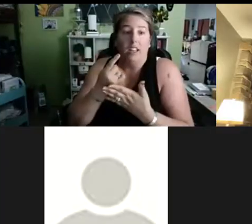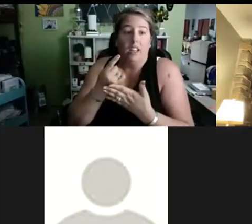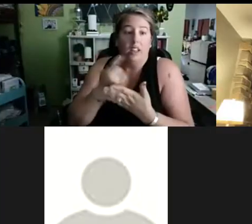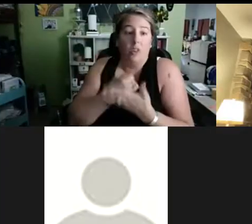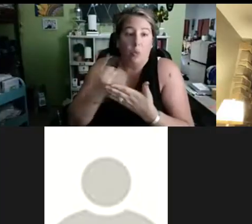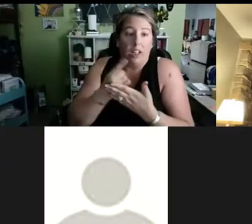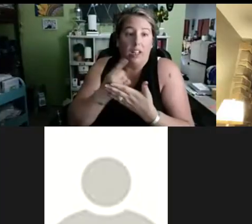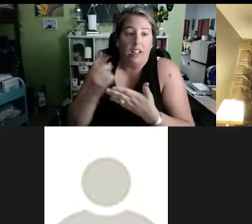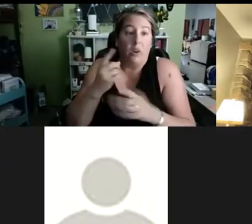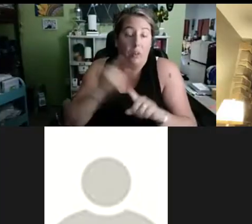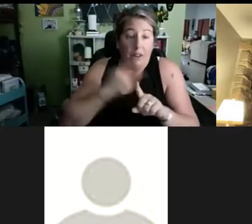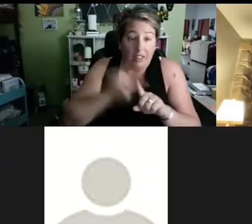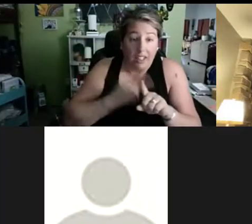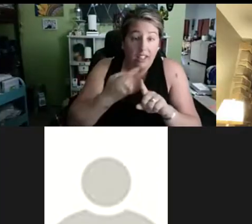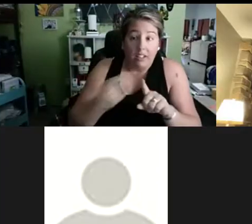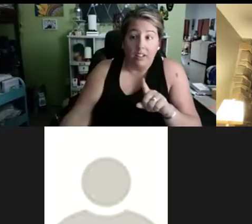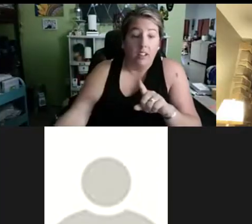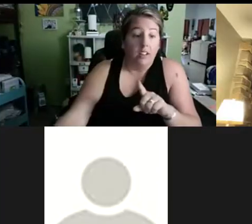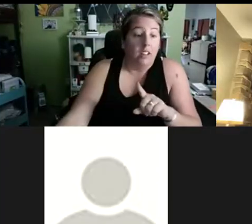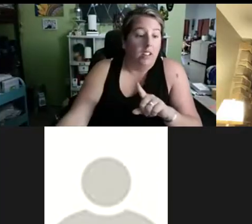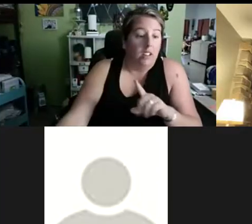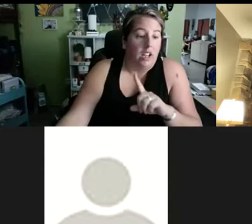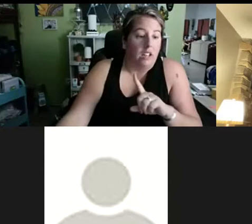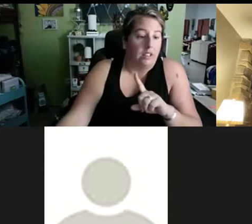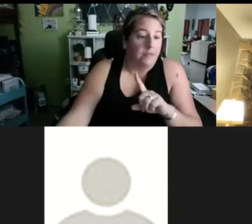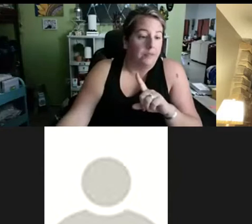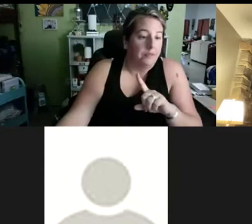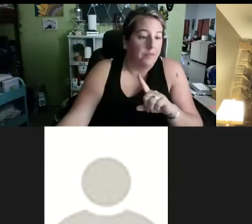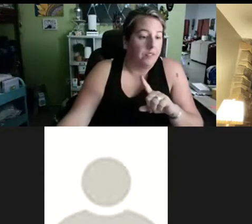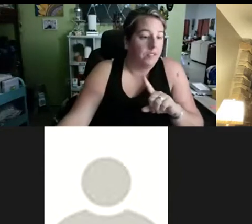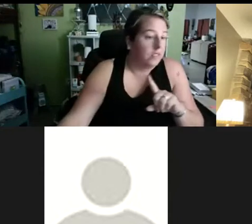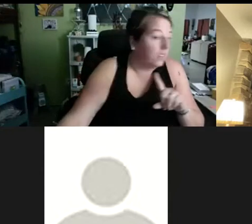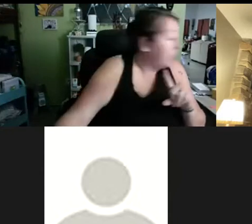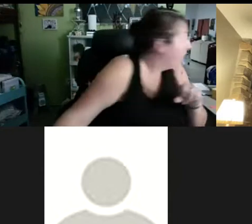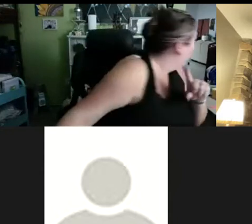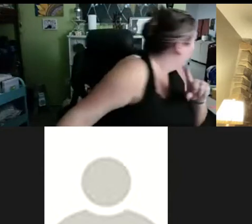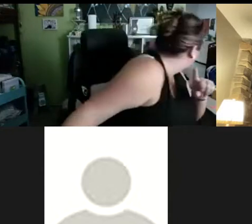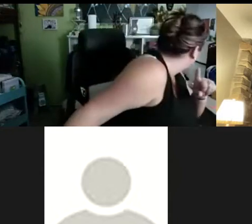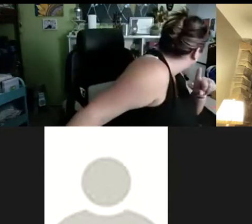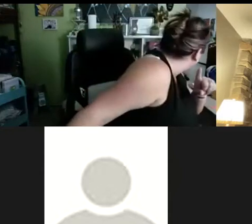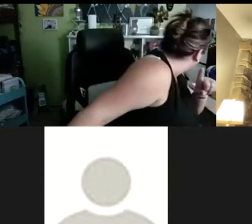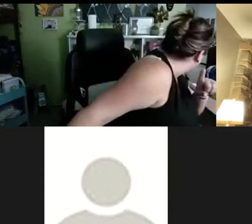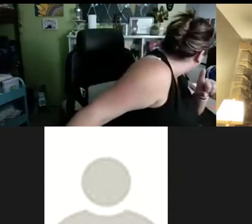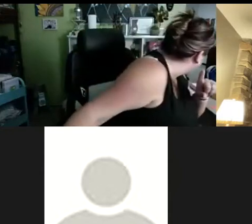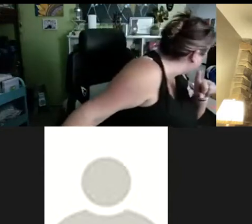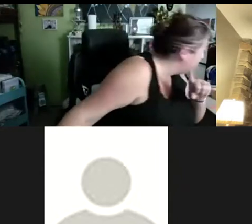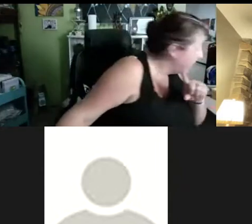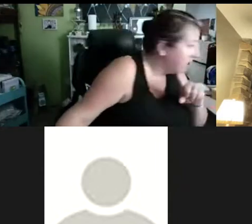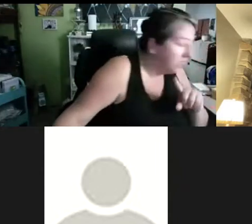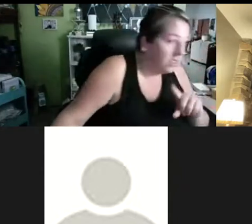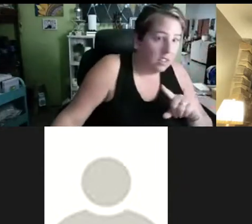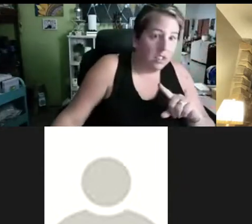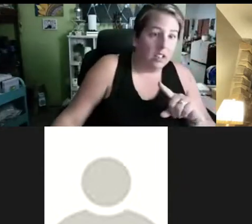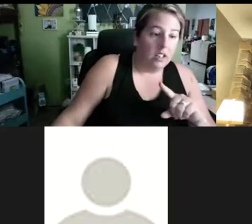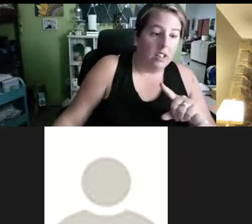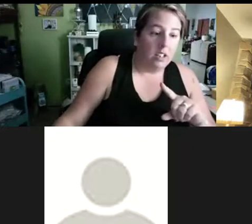weekly or the monthly. Hang on a second. Yeah, I think, especially if you